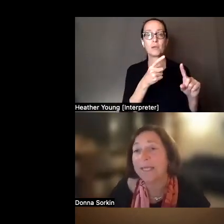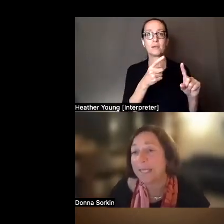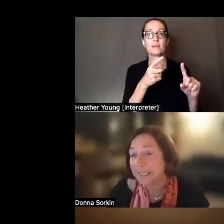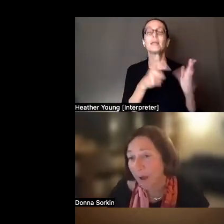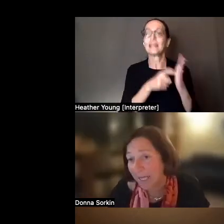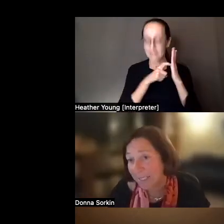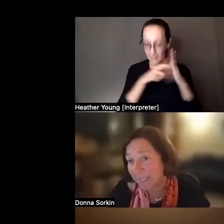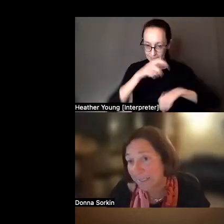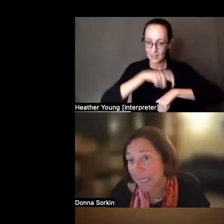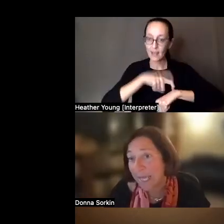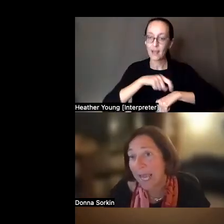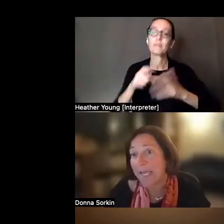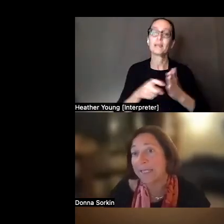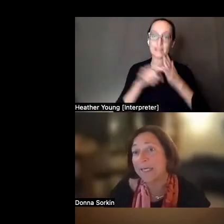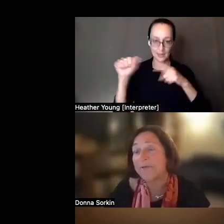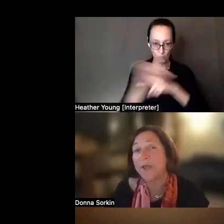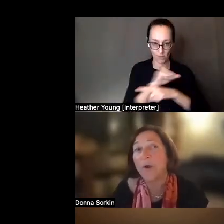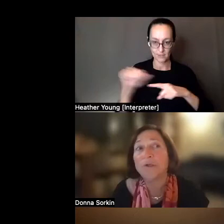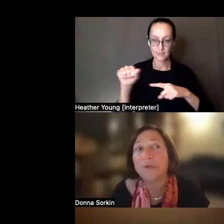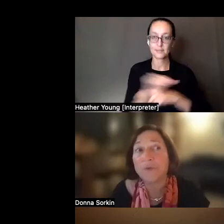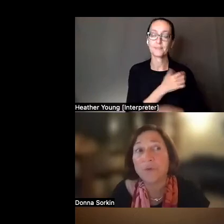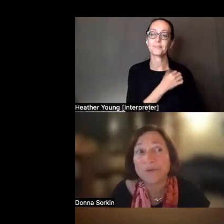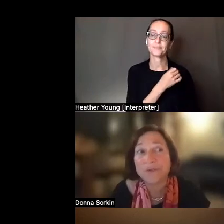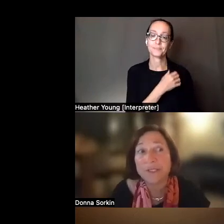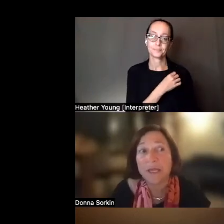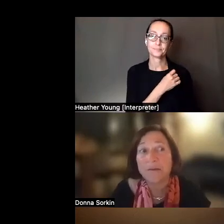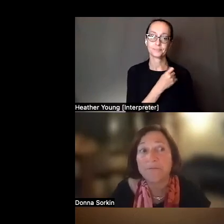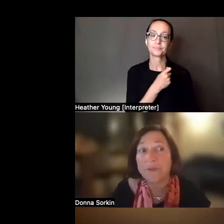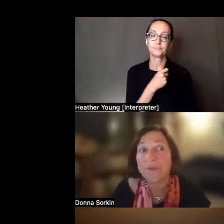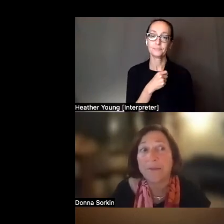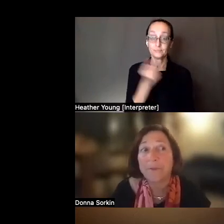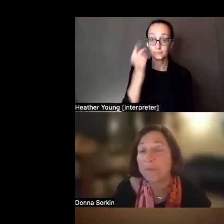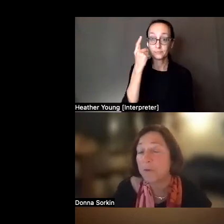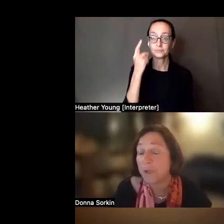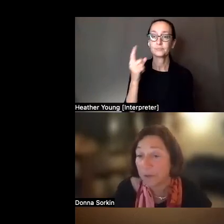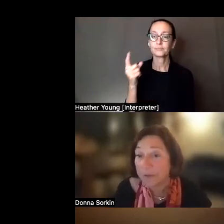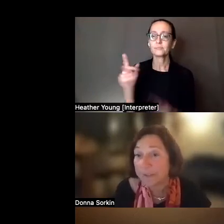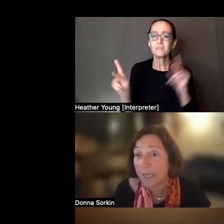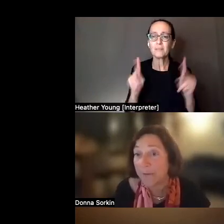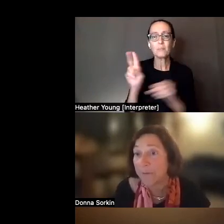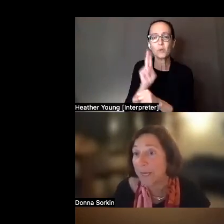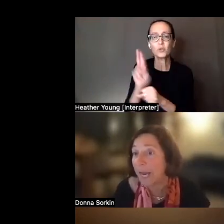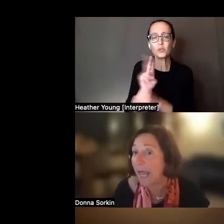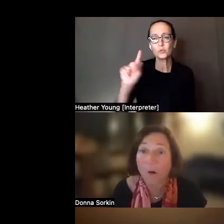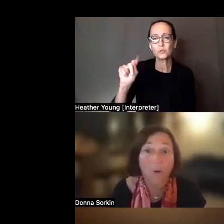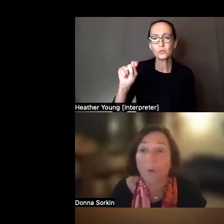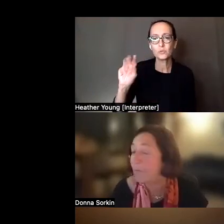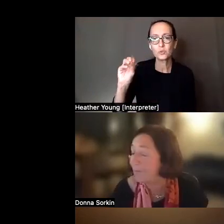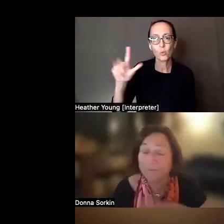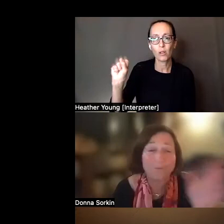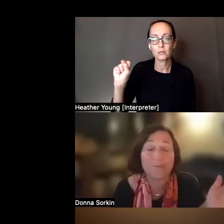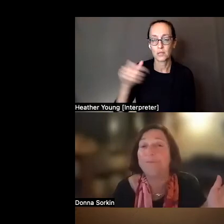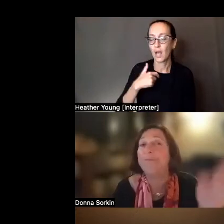and it takes practice. And there are tools that people use, and I have a whole